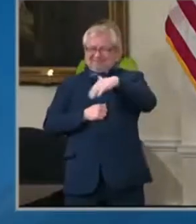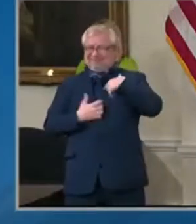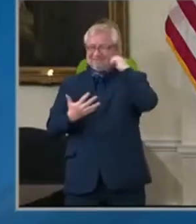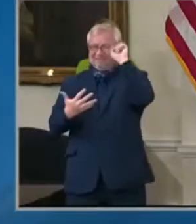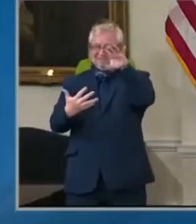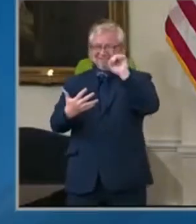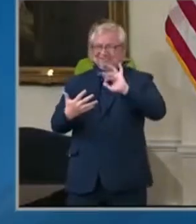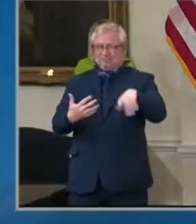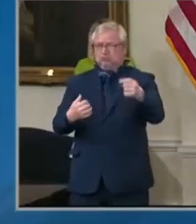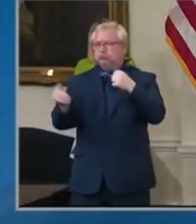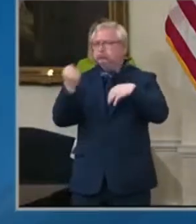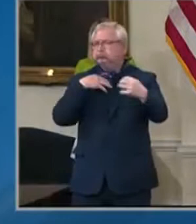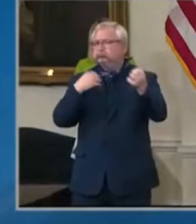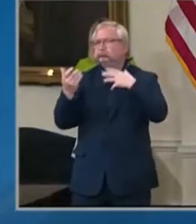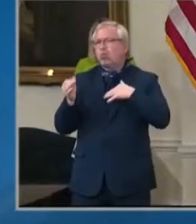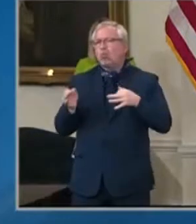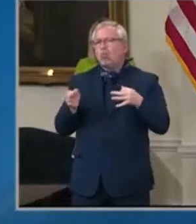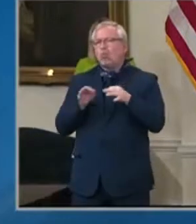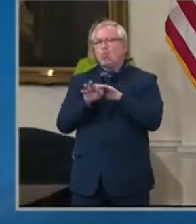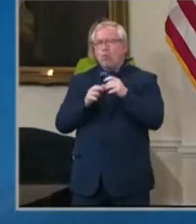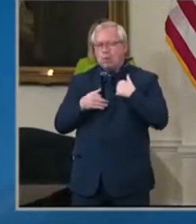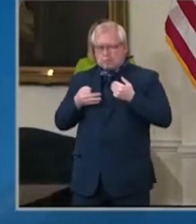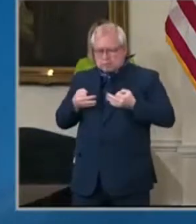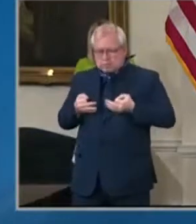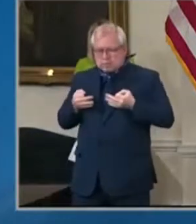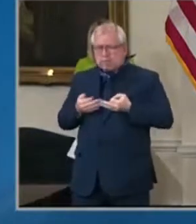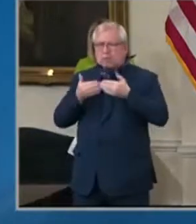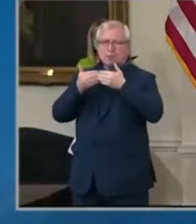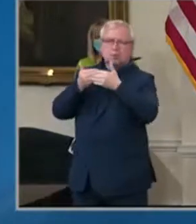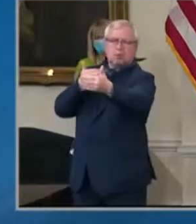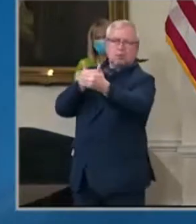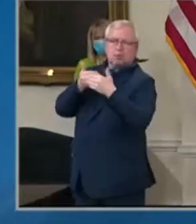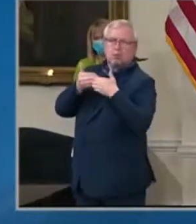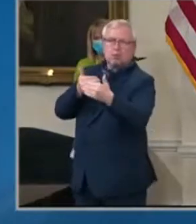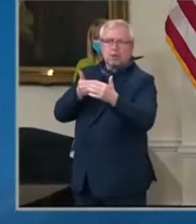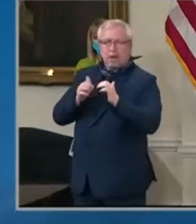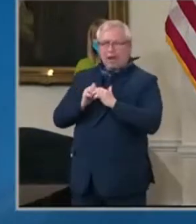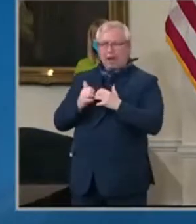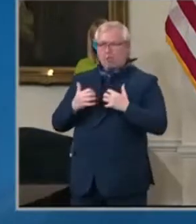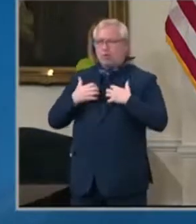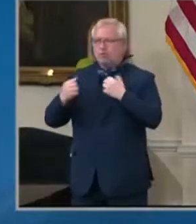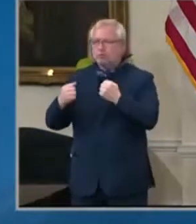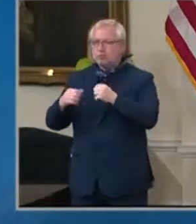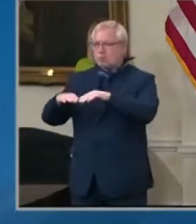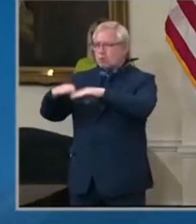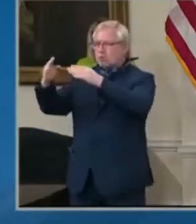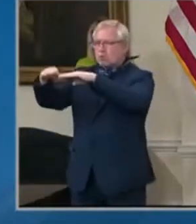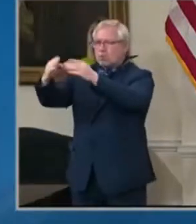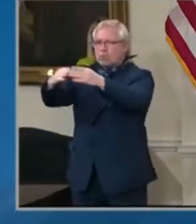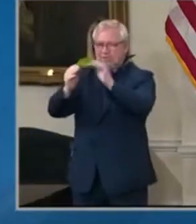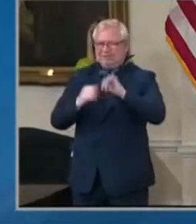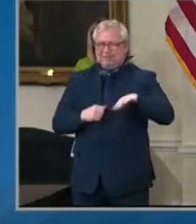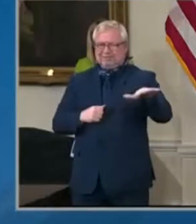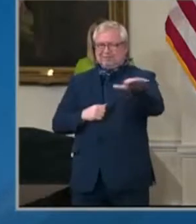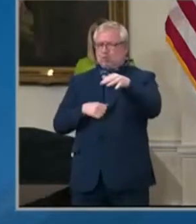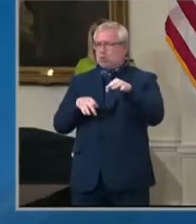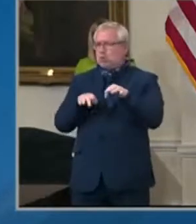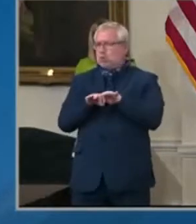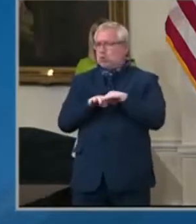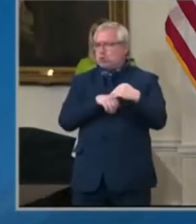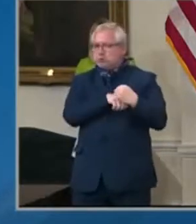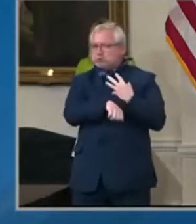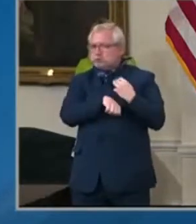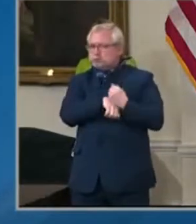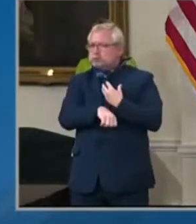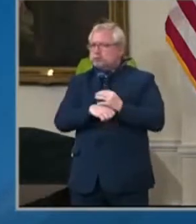real-time decisions on Maryland's recovery and reopening process. We have also assembled